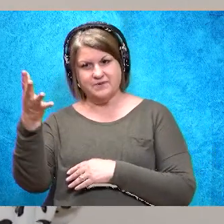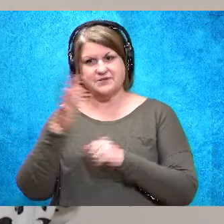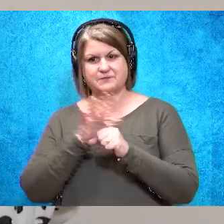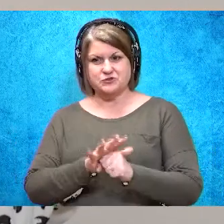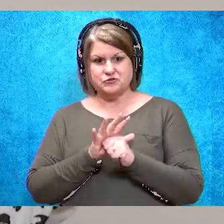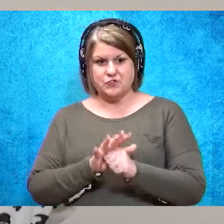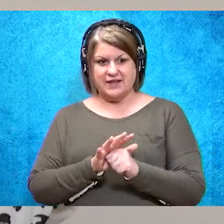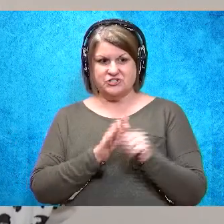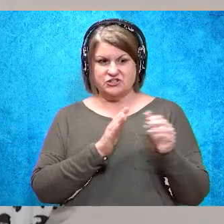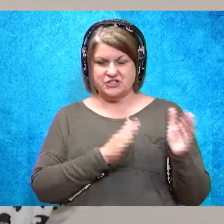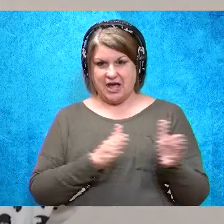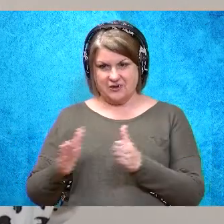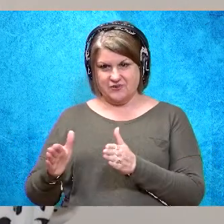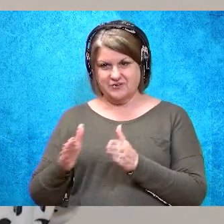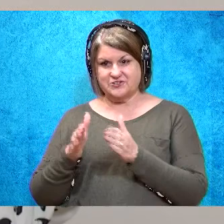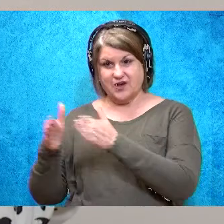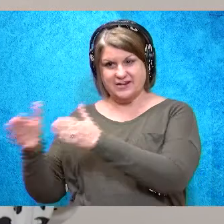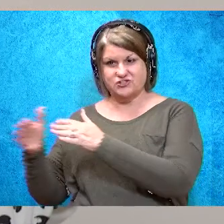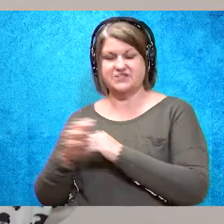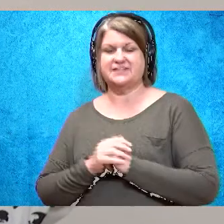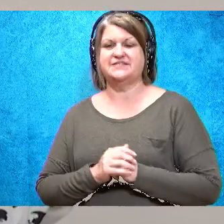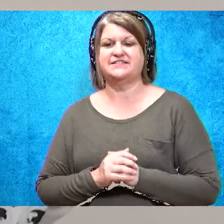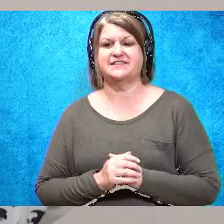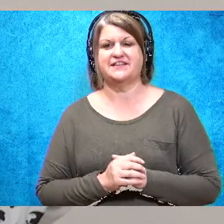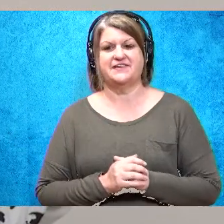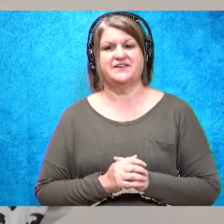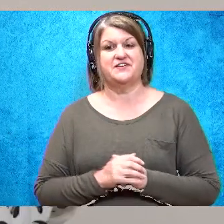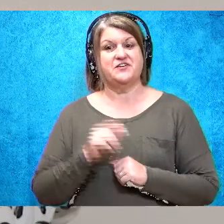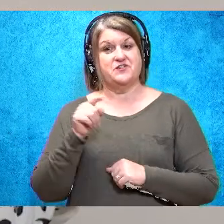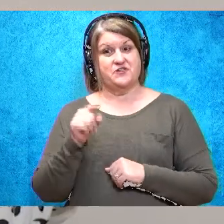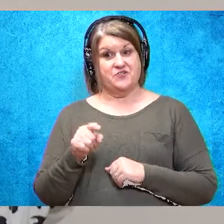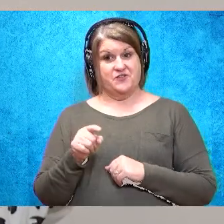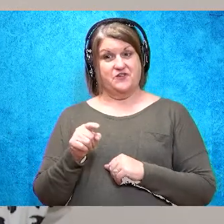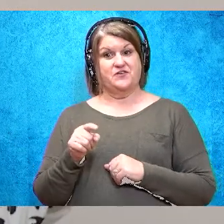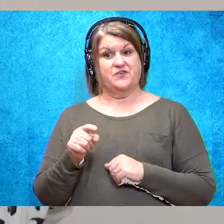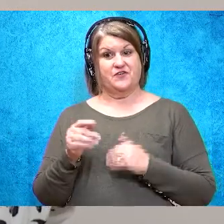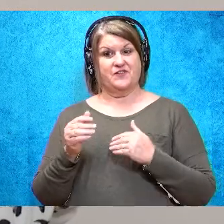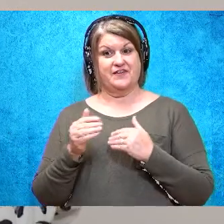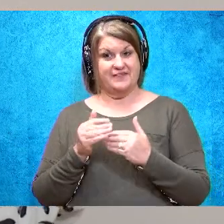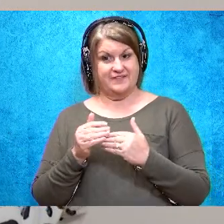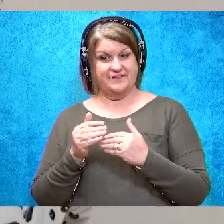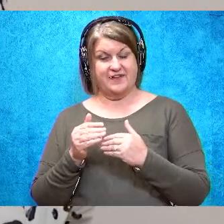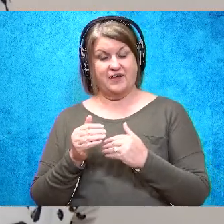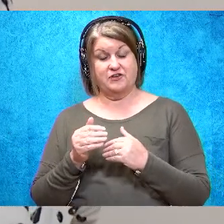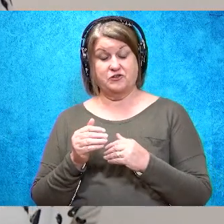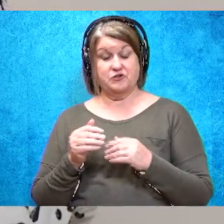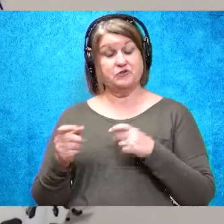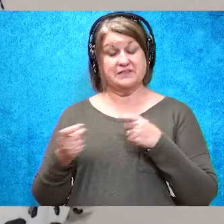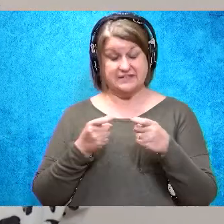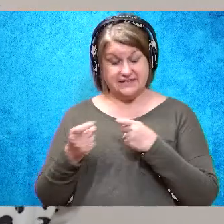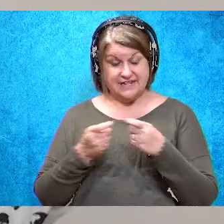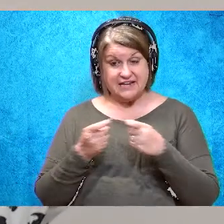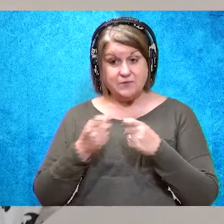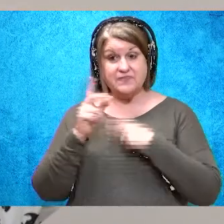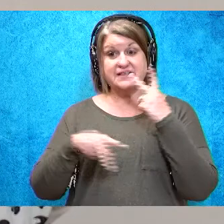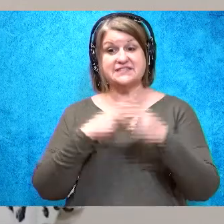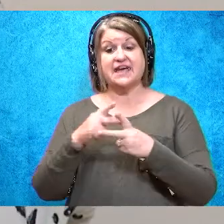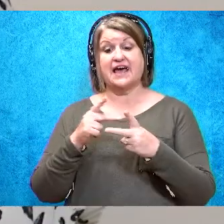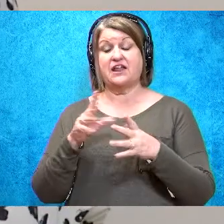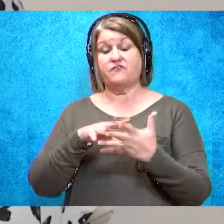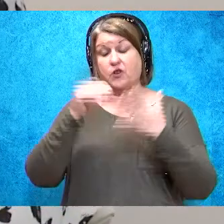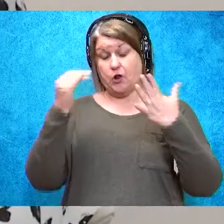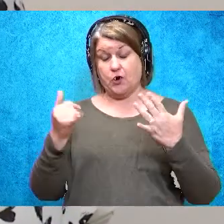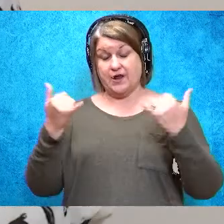many of you are embarking upon this type of learning for the very first time. Others of you may be more